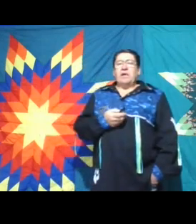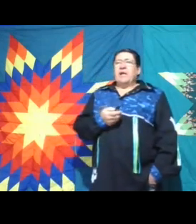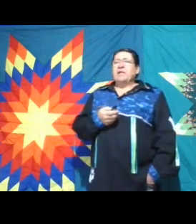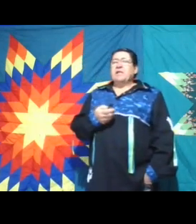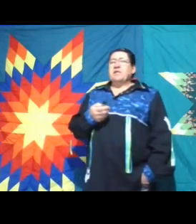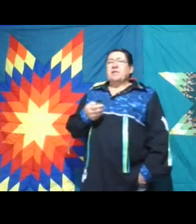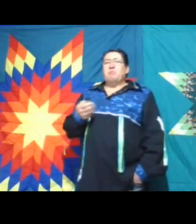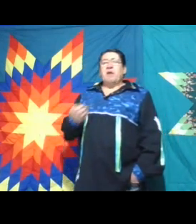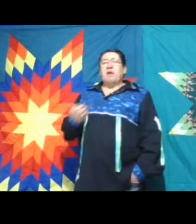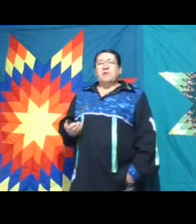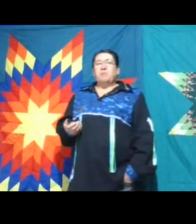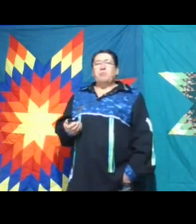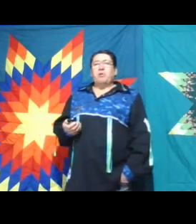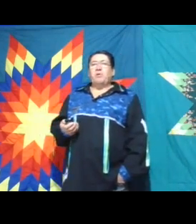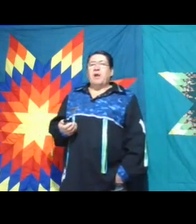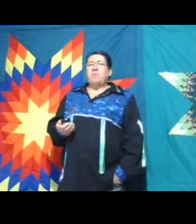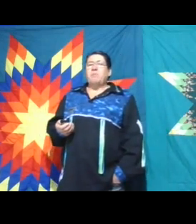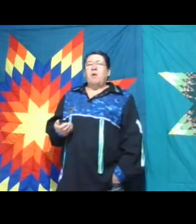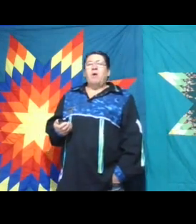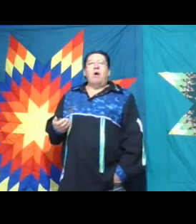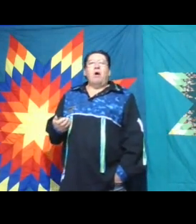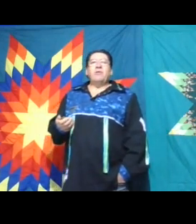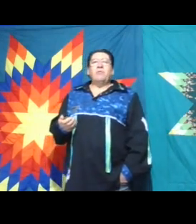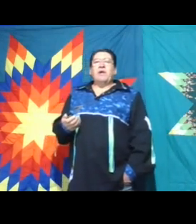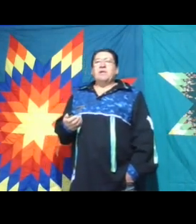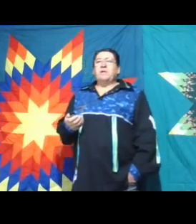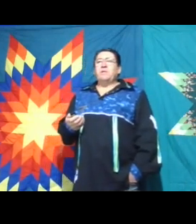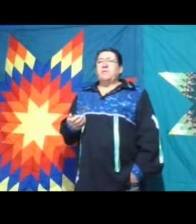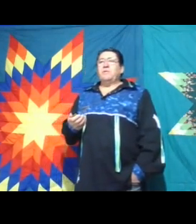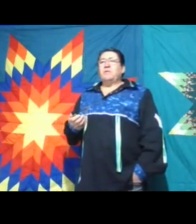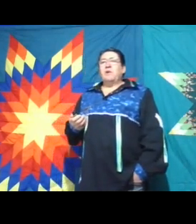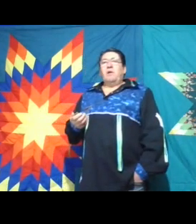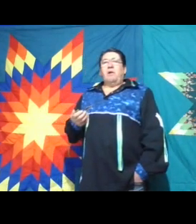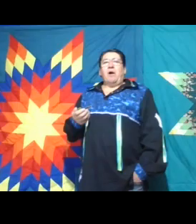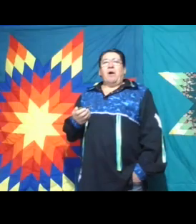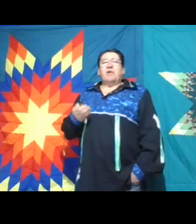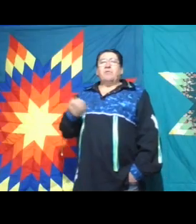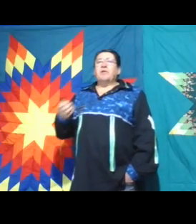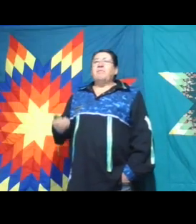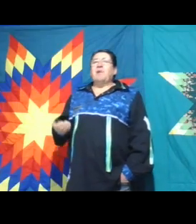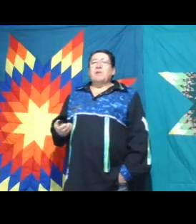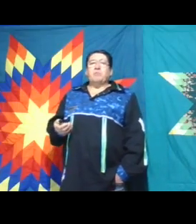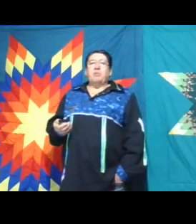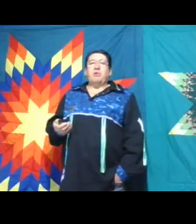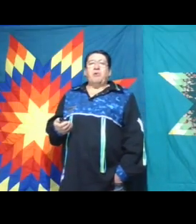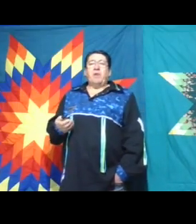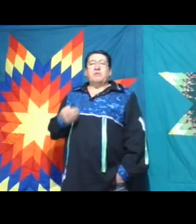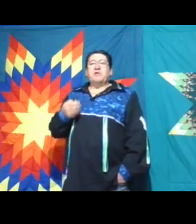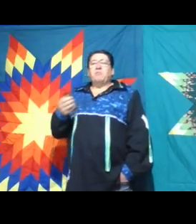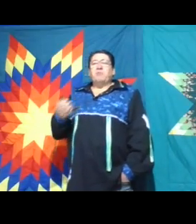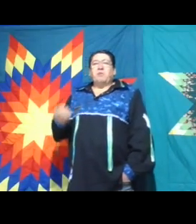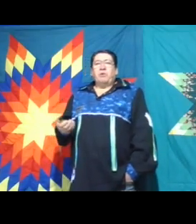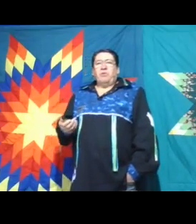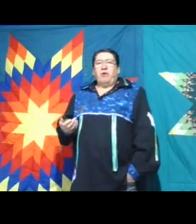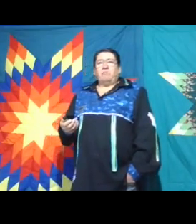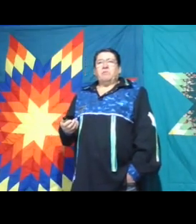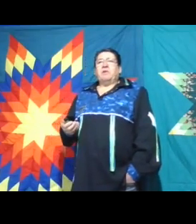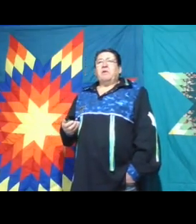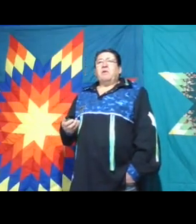a Indigenous mentorship program all the way to career development programs or